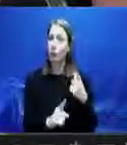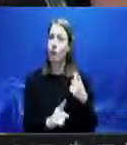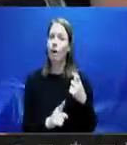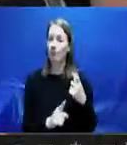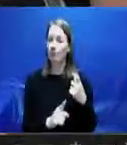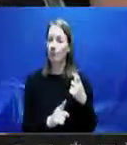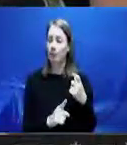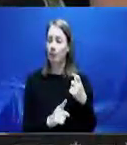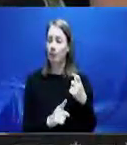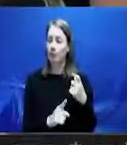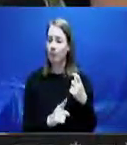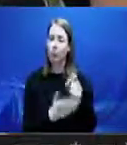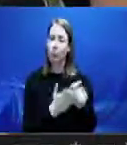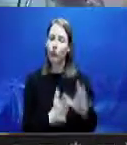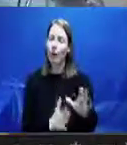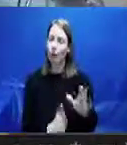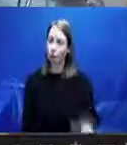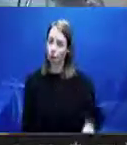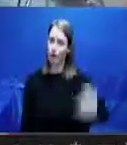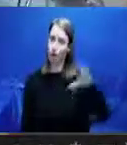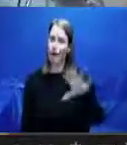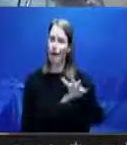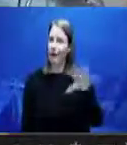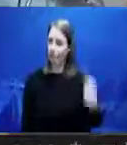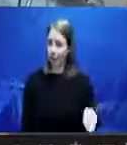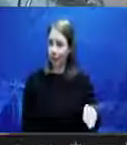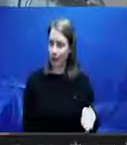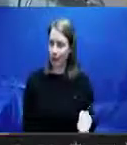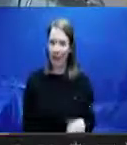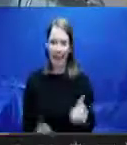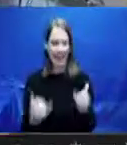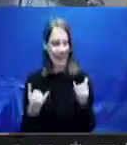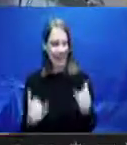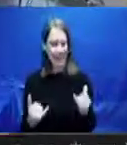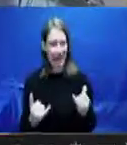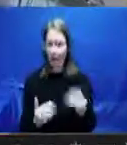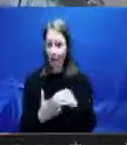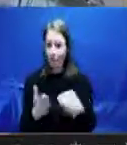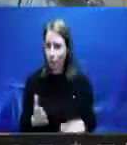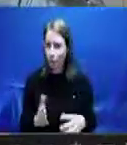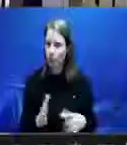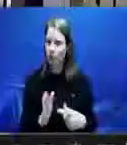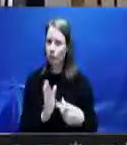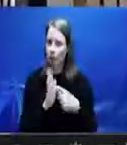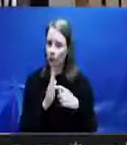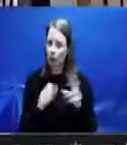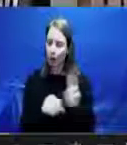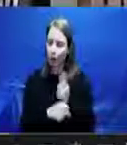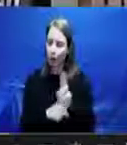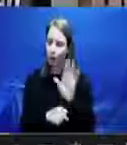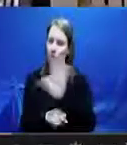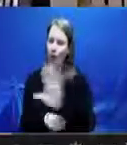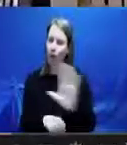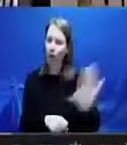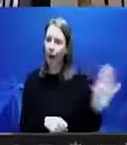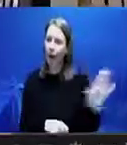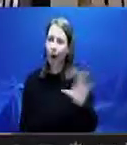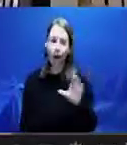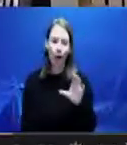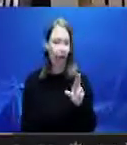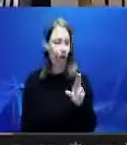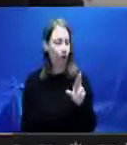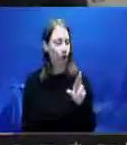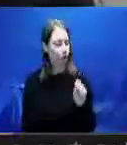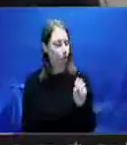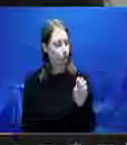text recommended in the Standards Appendix. They must now use what they've read in a class debate. On one side, the European